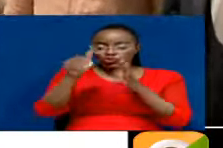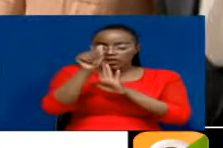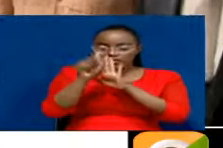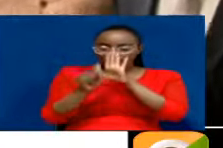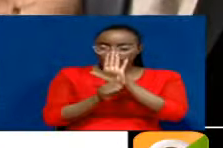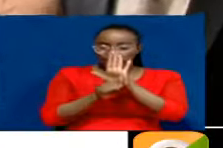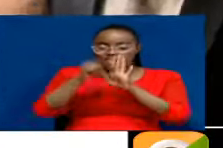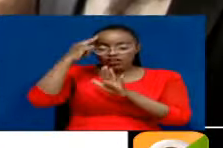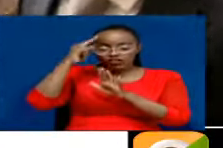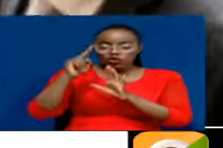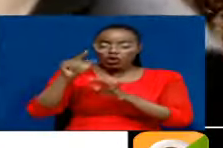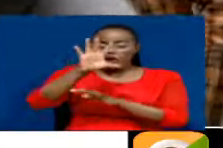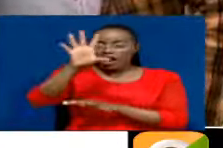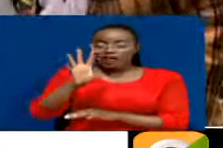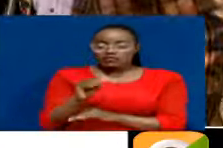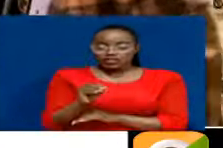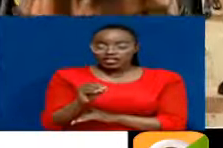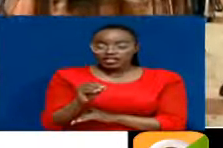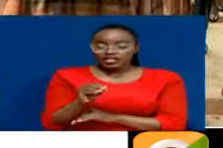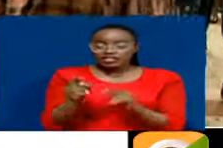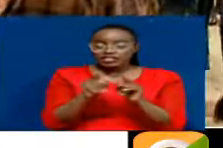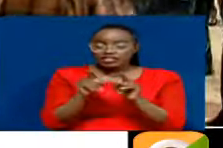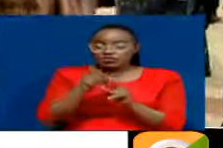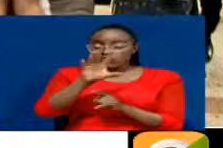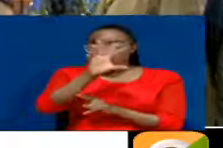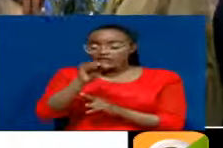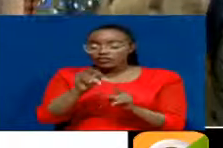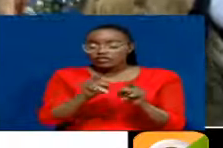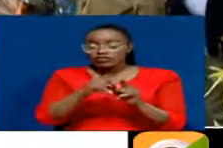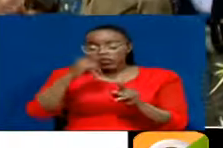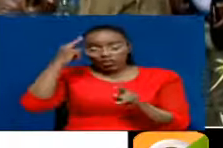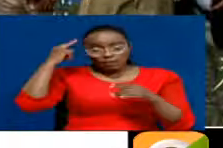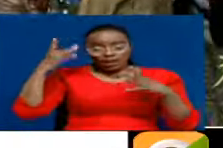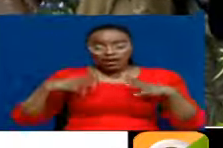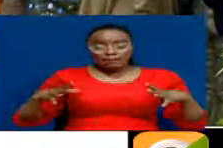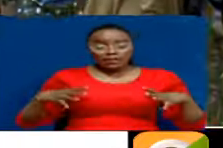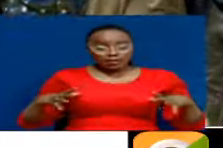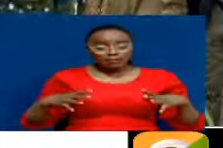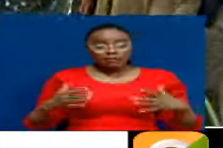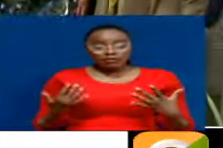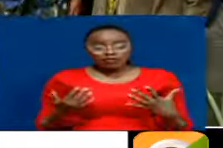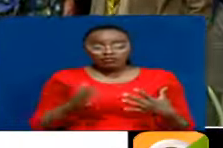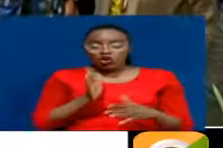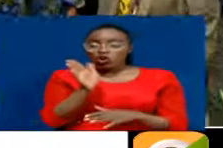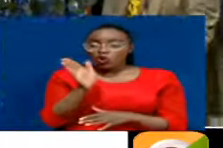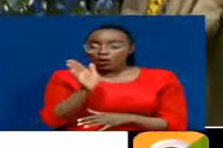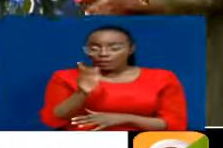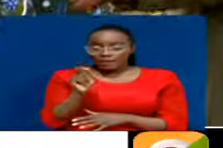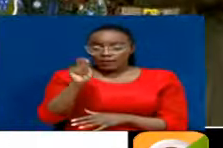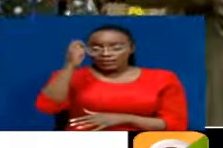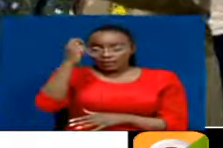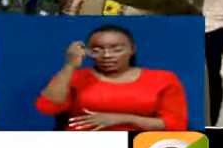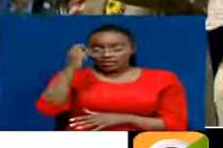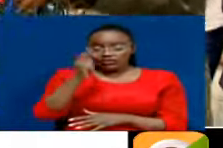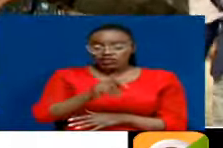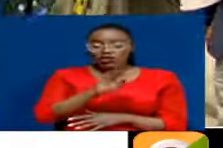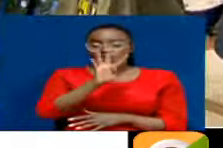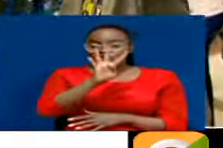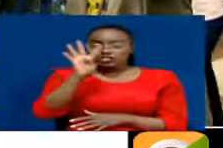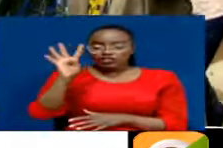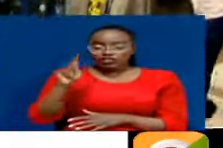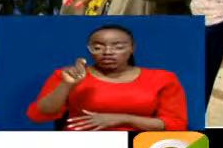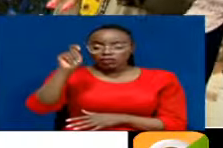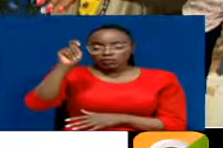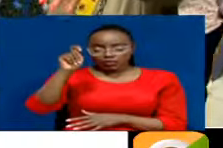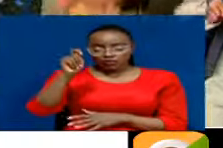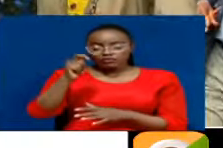agenda for the continent of Africa, the continent of the black people. Obama was the president, 44th